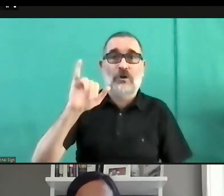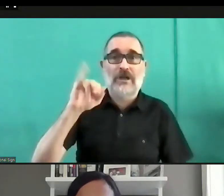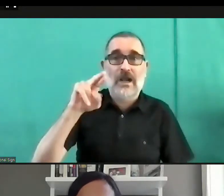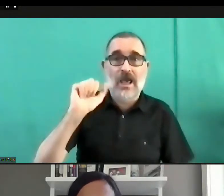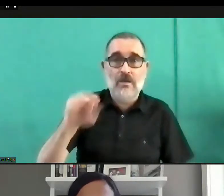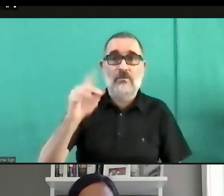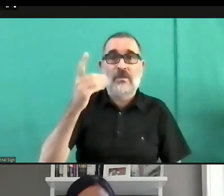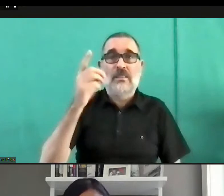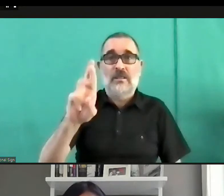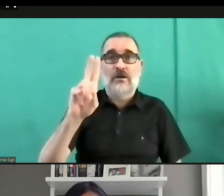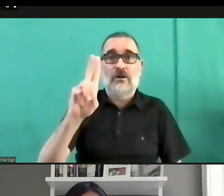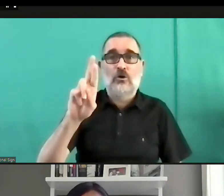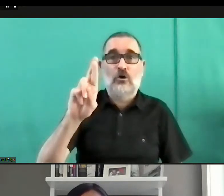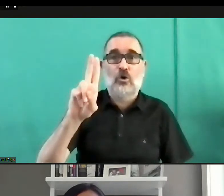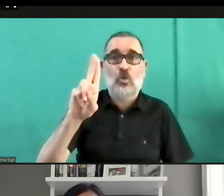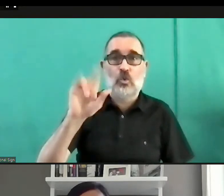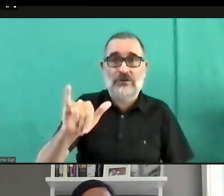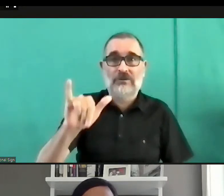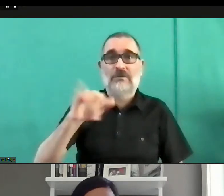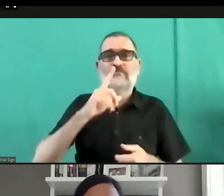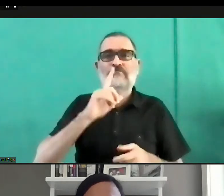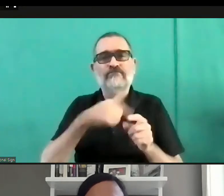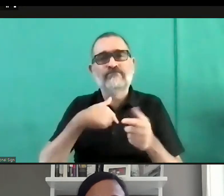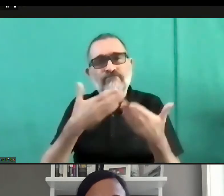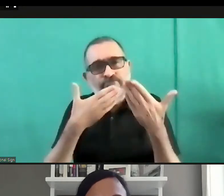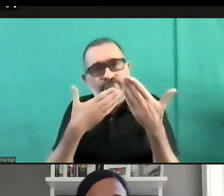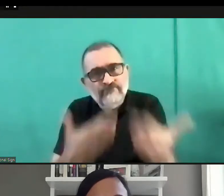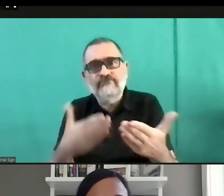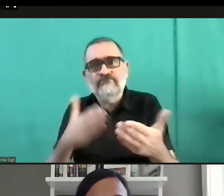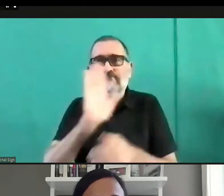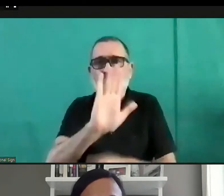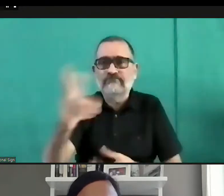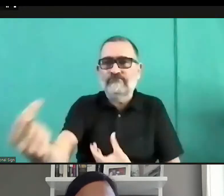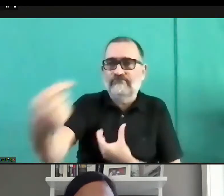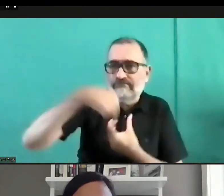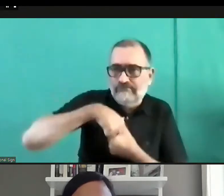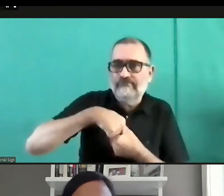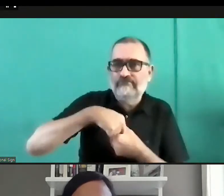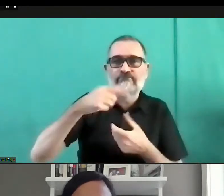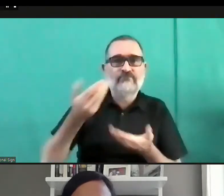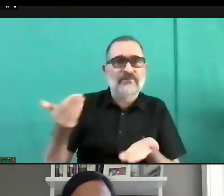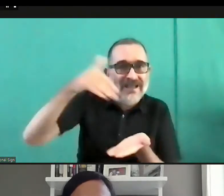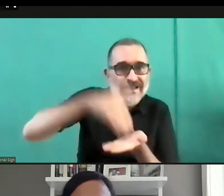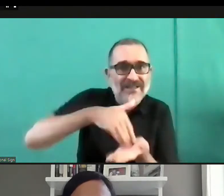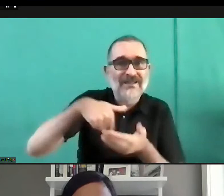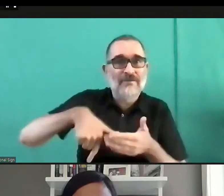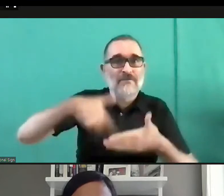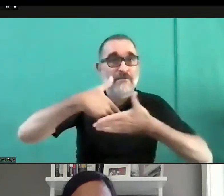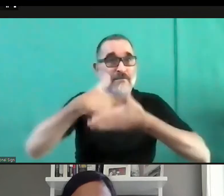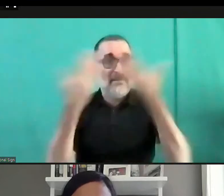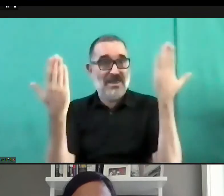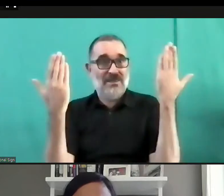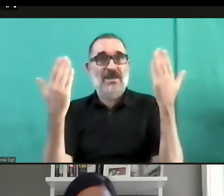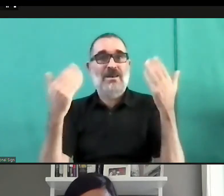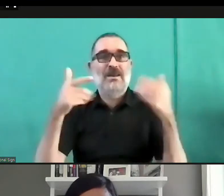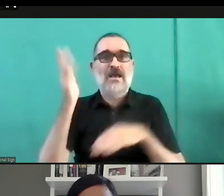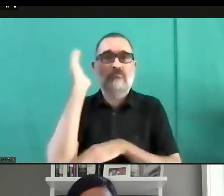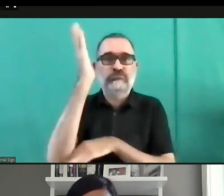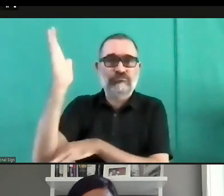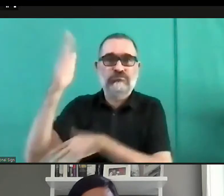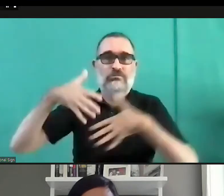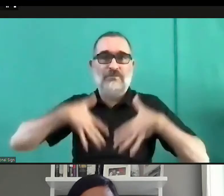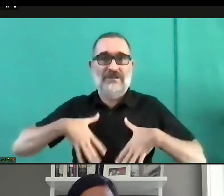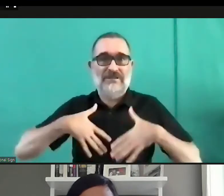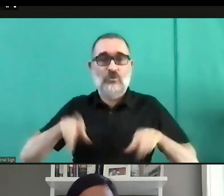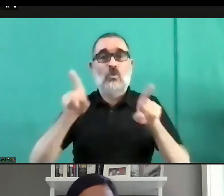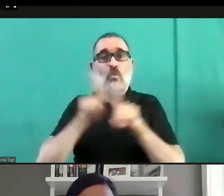share and share on our website at PAHO, as well as we will share a recording of the session so people can again see it again and